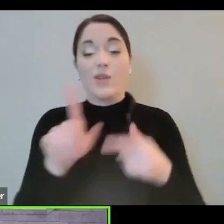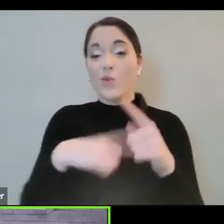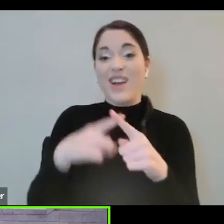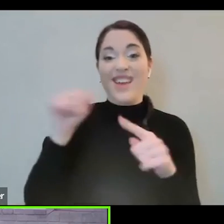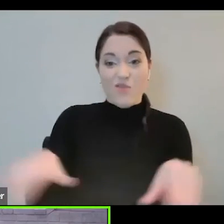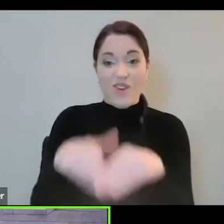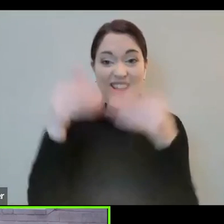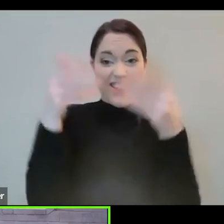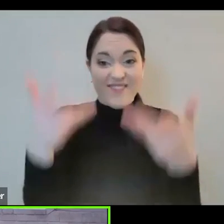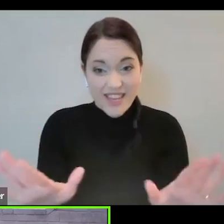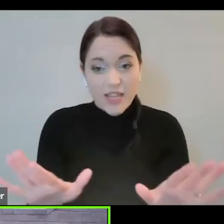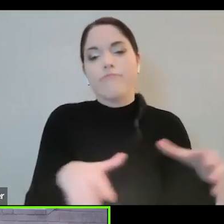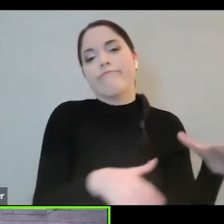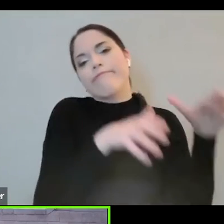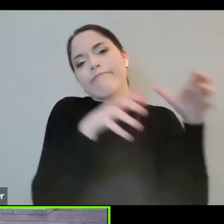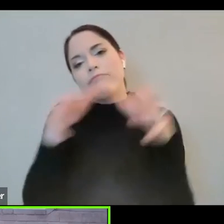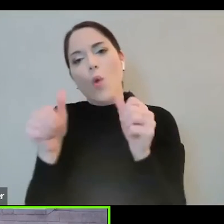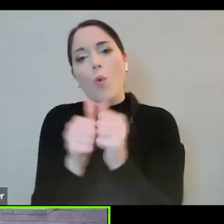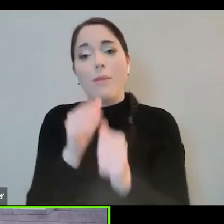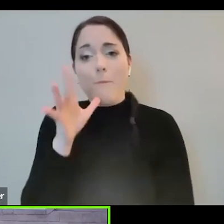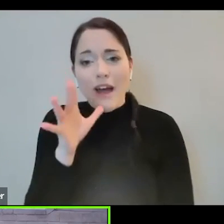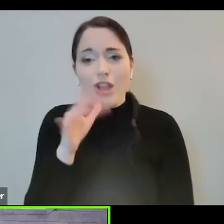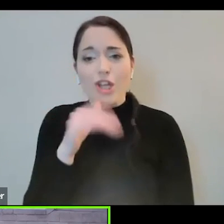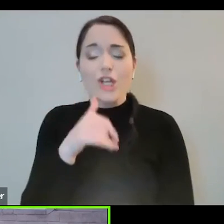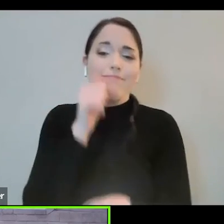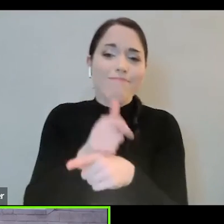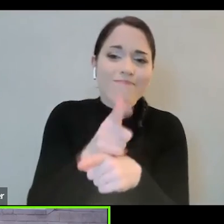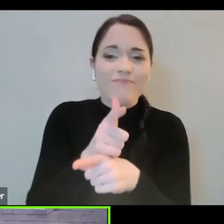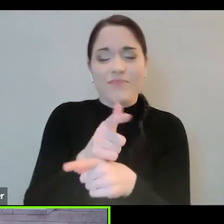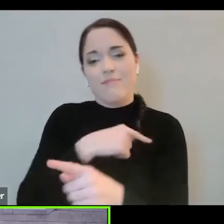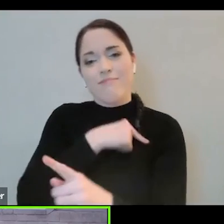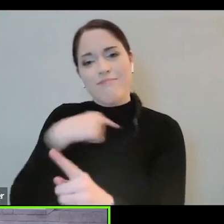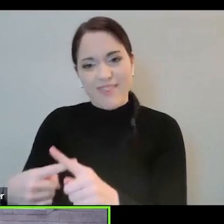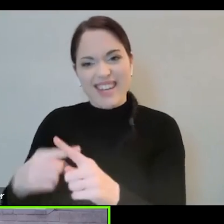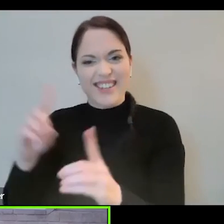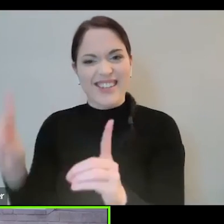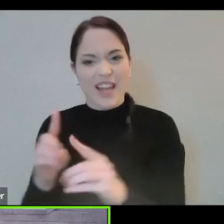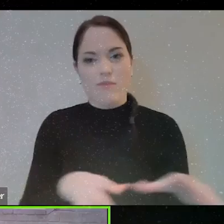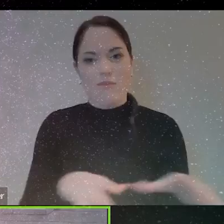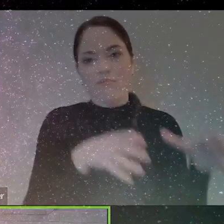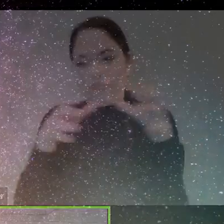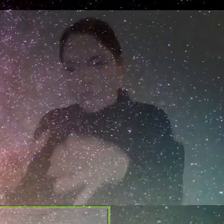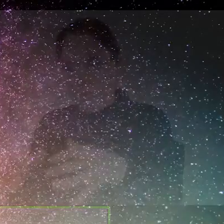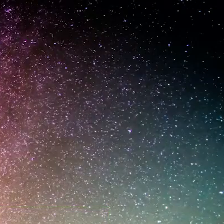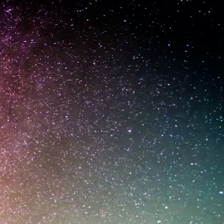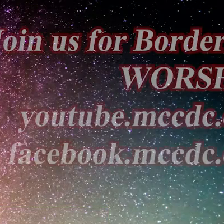siblings, and disciples, and they stayed there a few days.